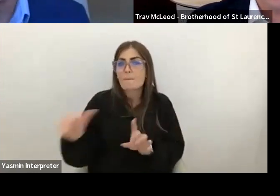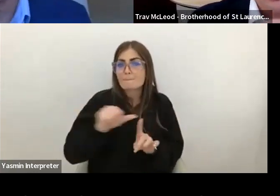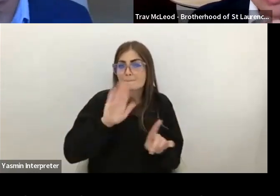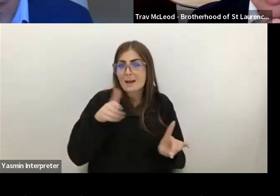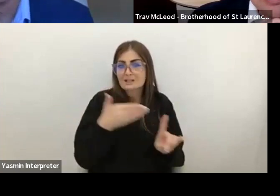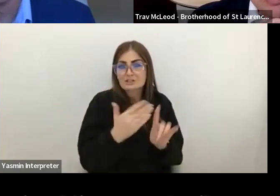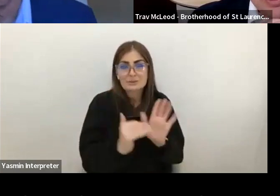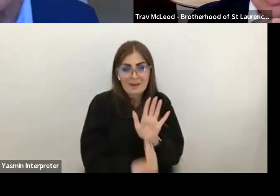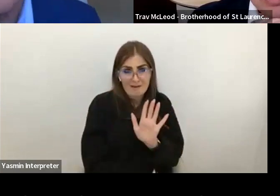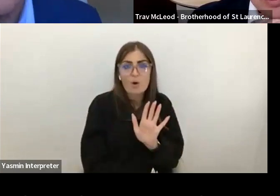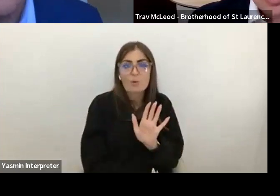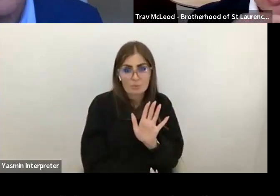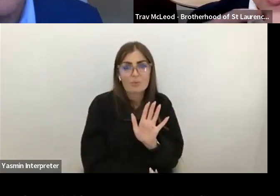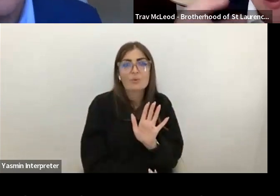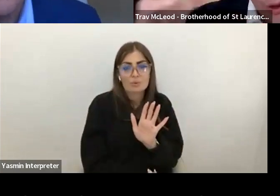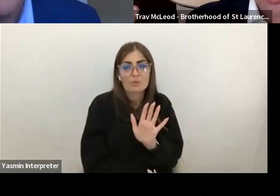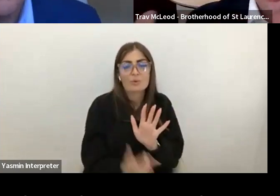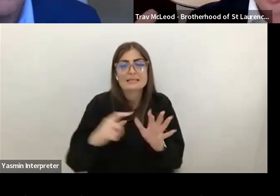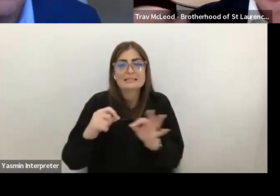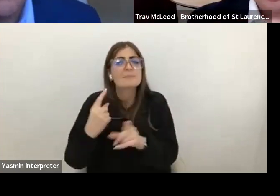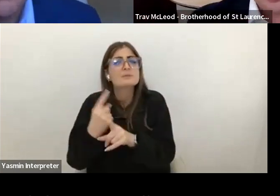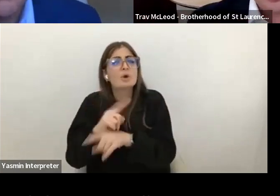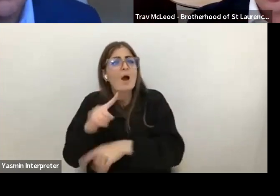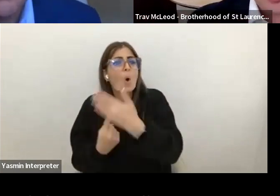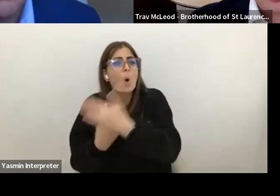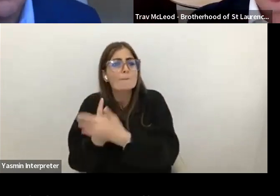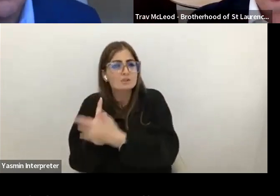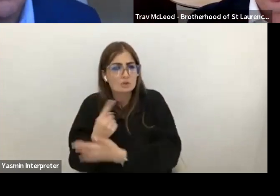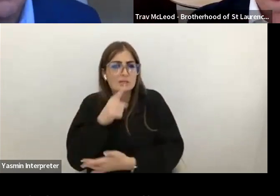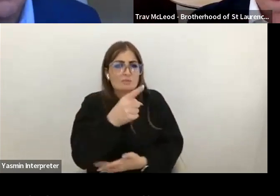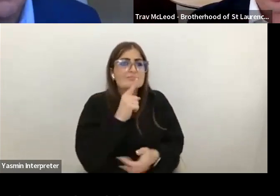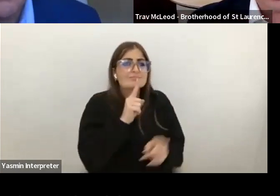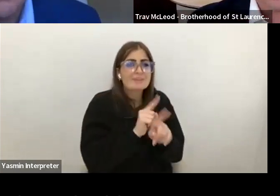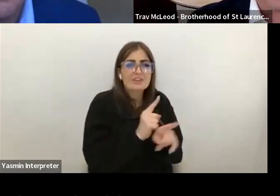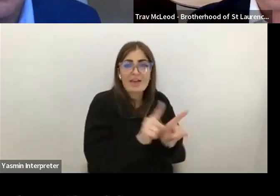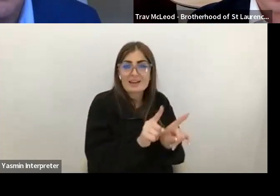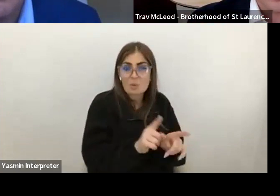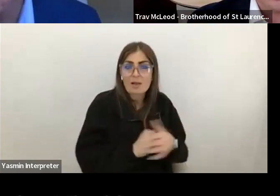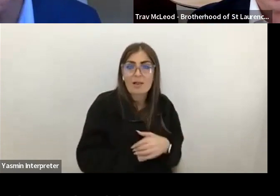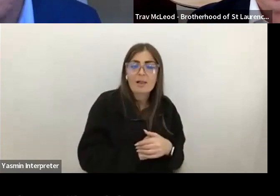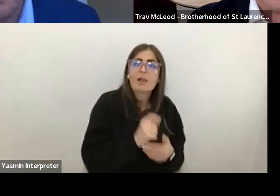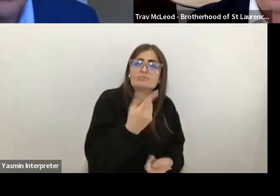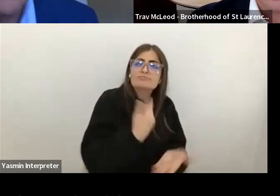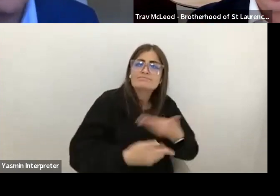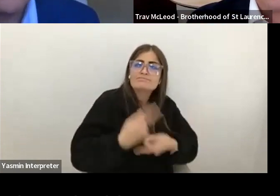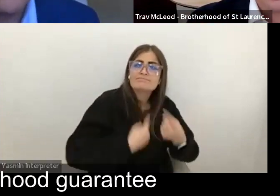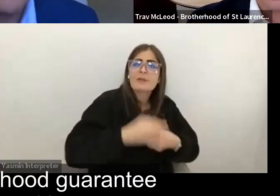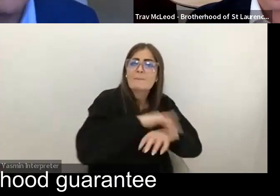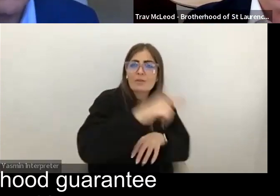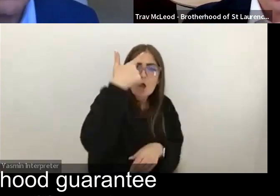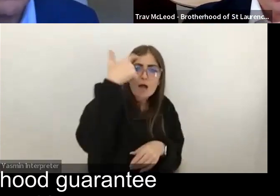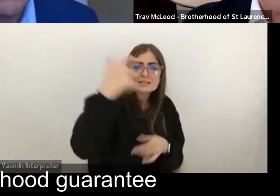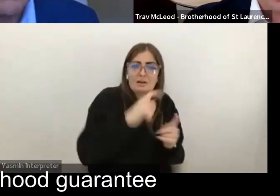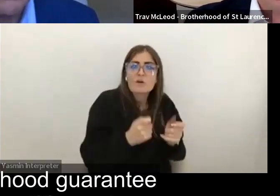because Deb's spoken about the opportunity, and you mentioned that as well. And you talked about the idea of an